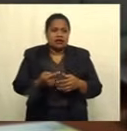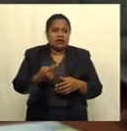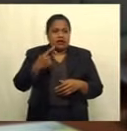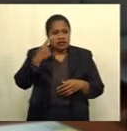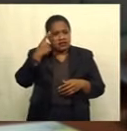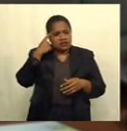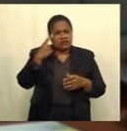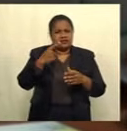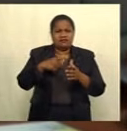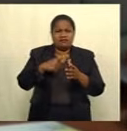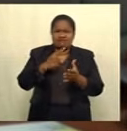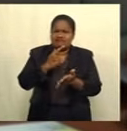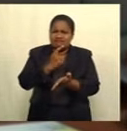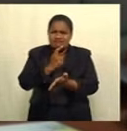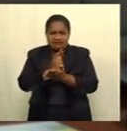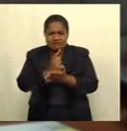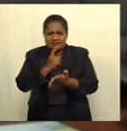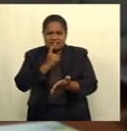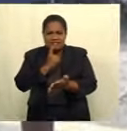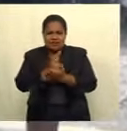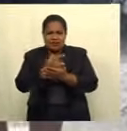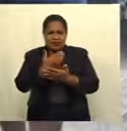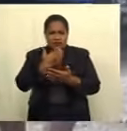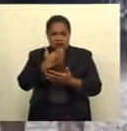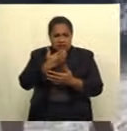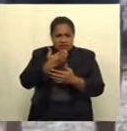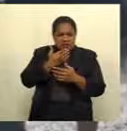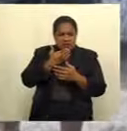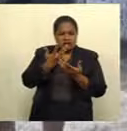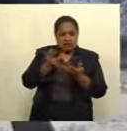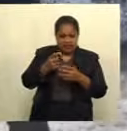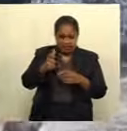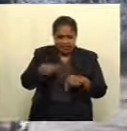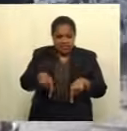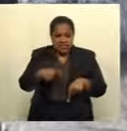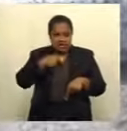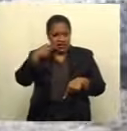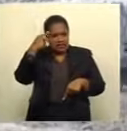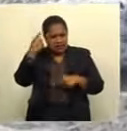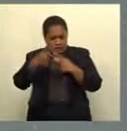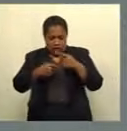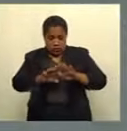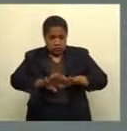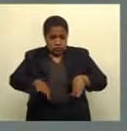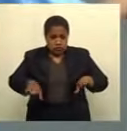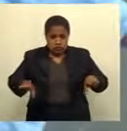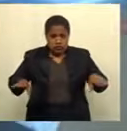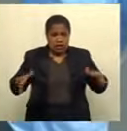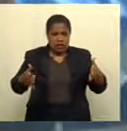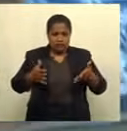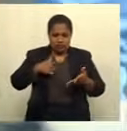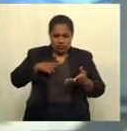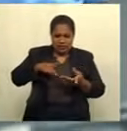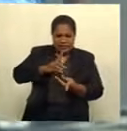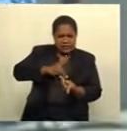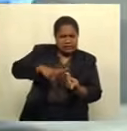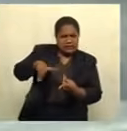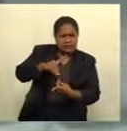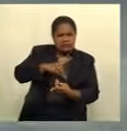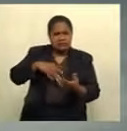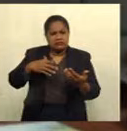and I'm just thinking about, children's situations in disasters and